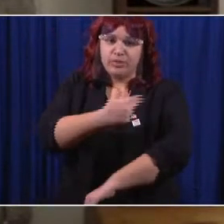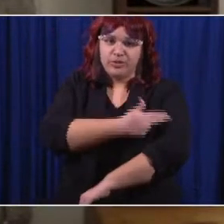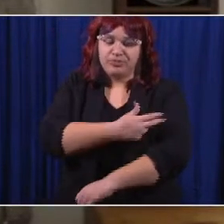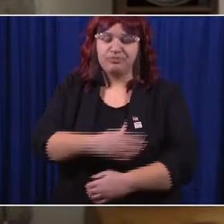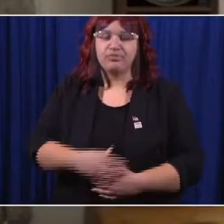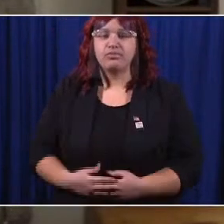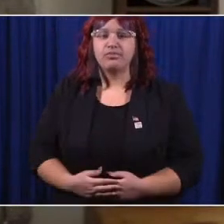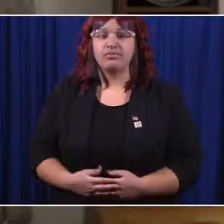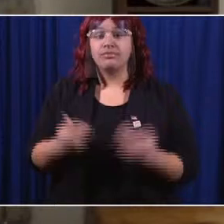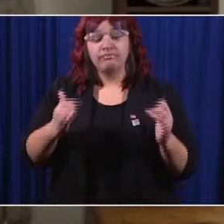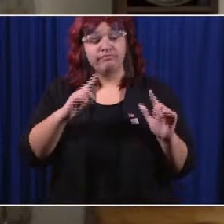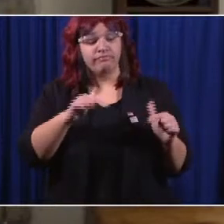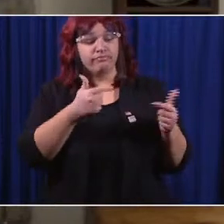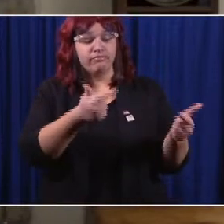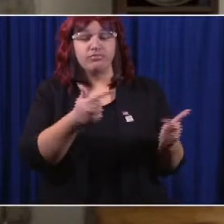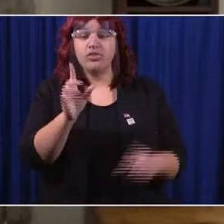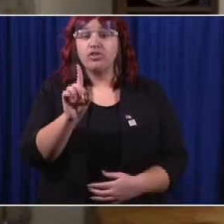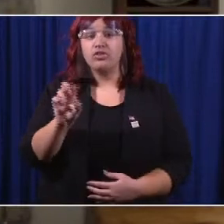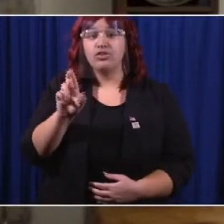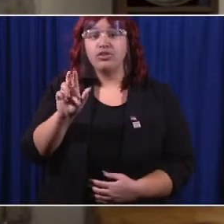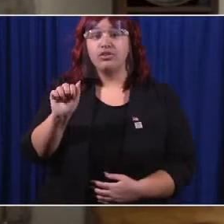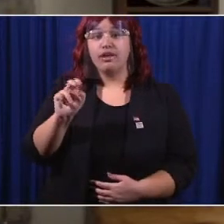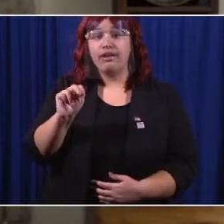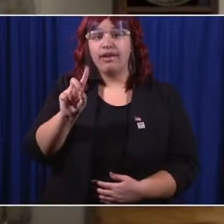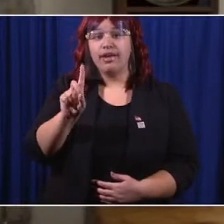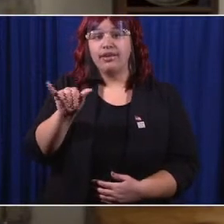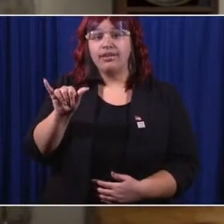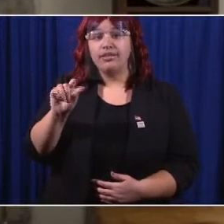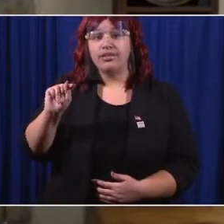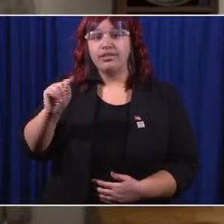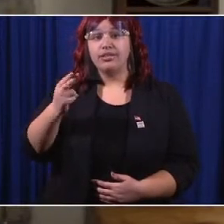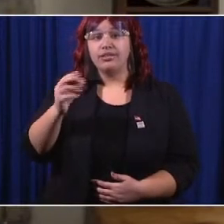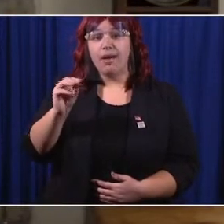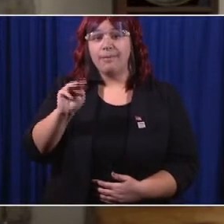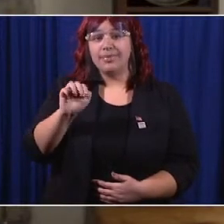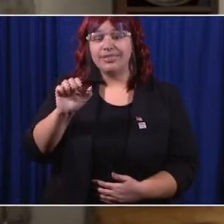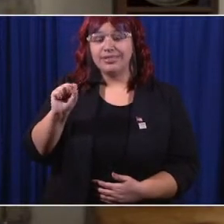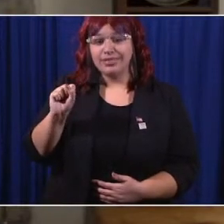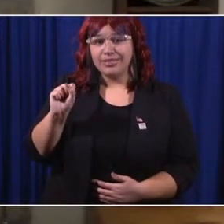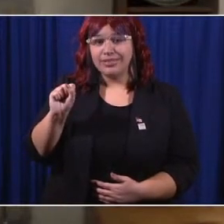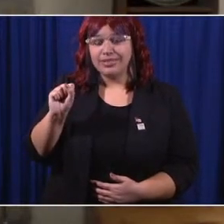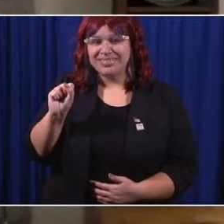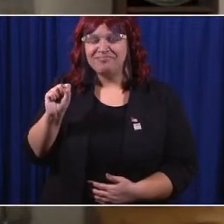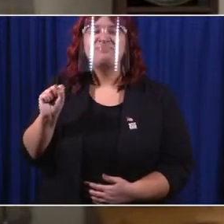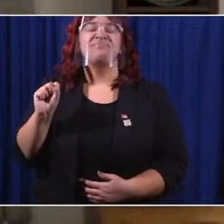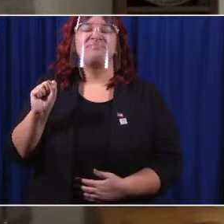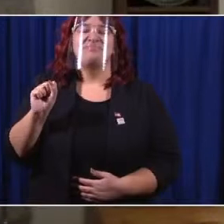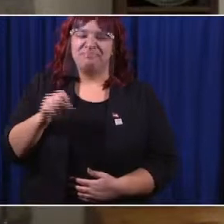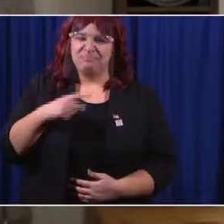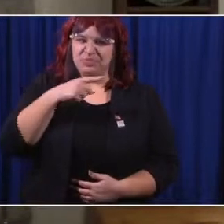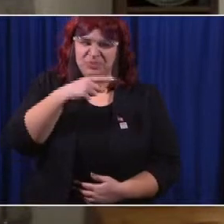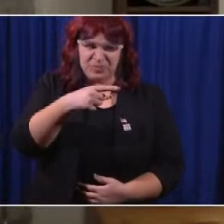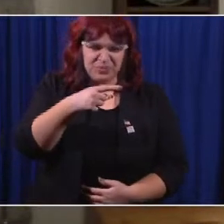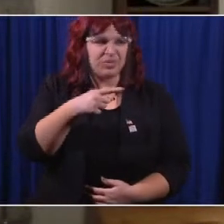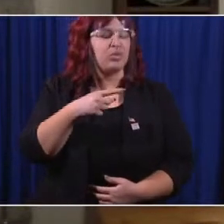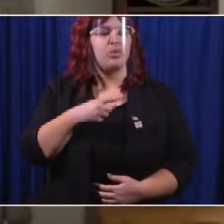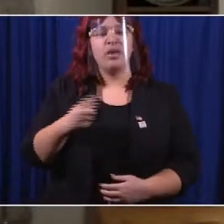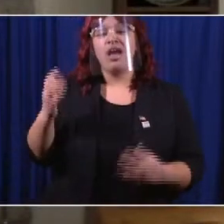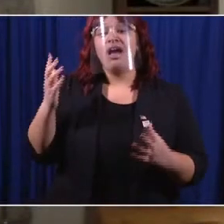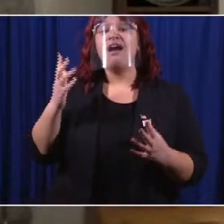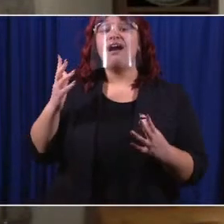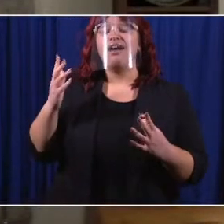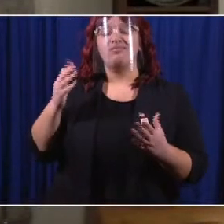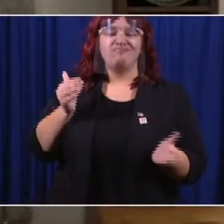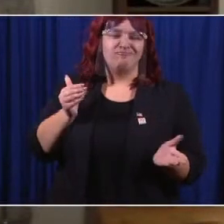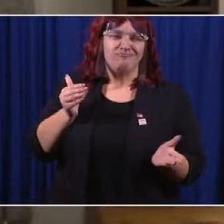joining us. I was able to join the call that you have frequently, I know, with the different hospital